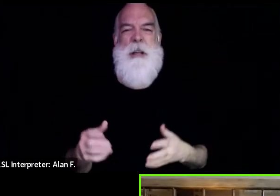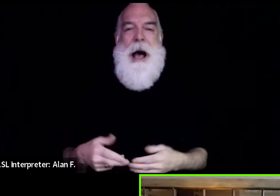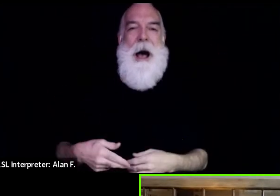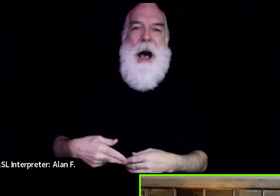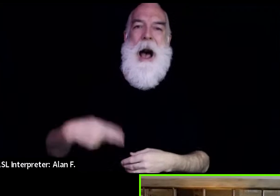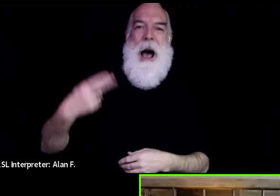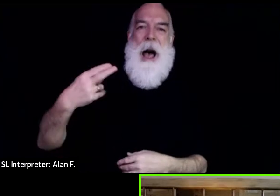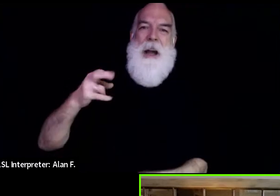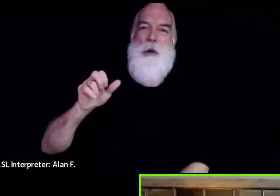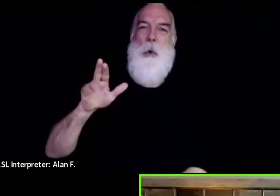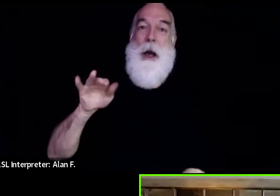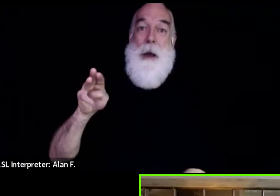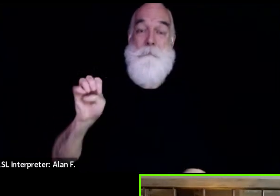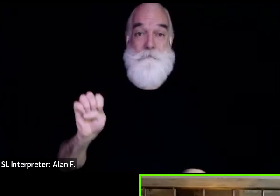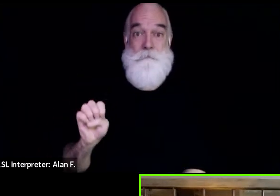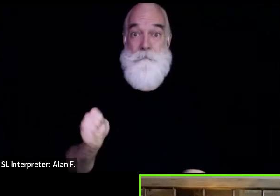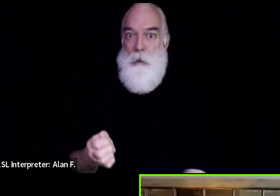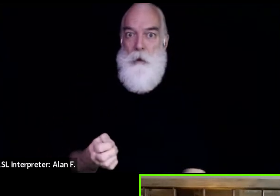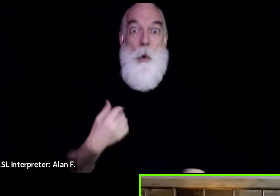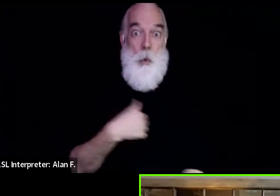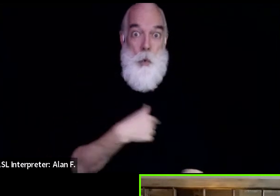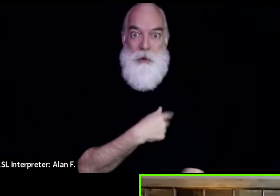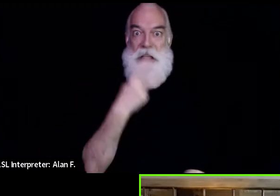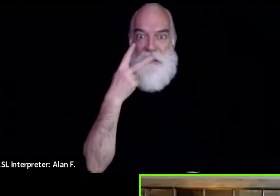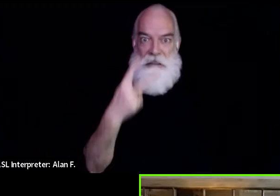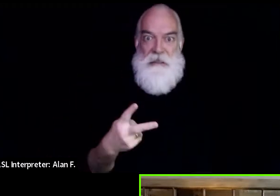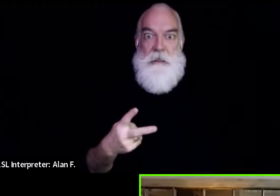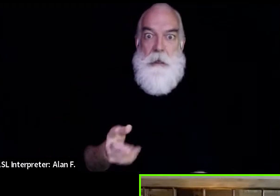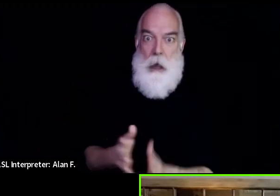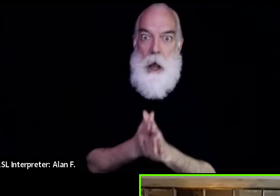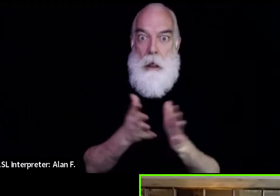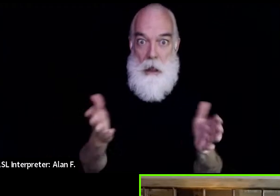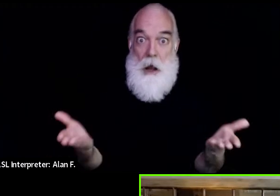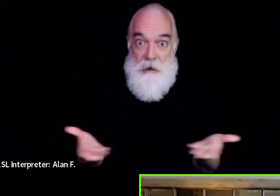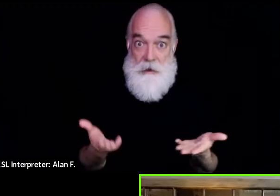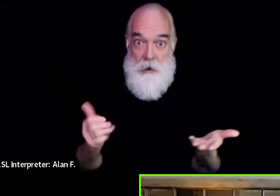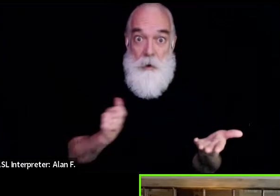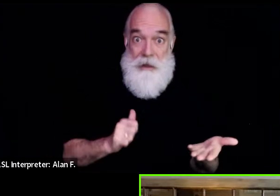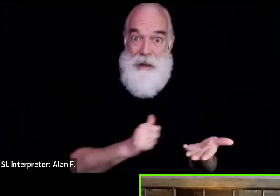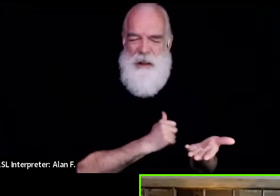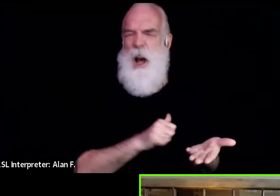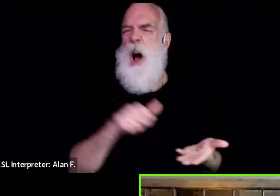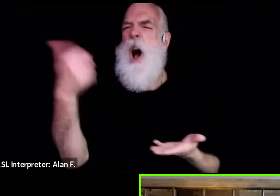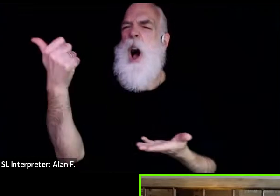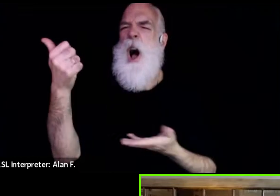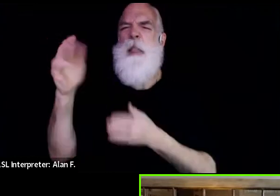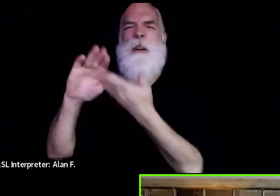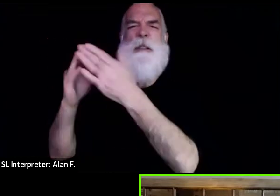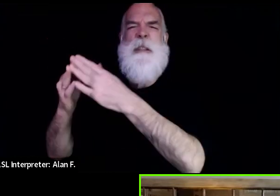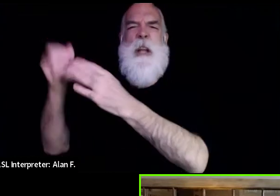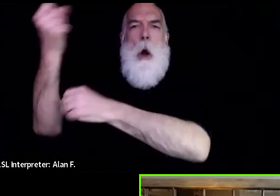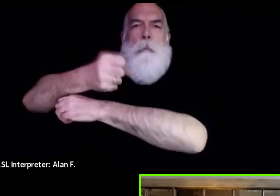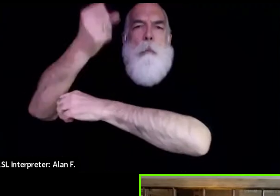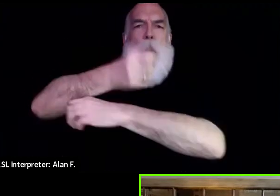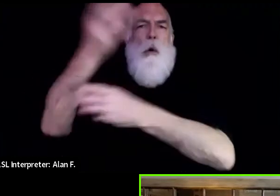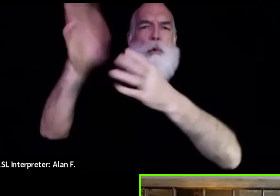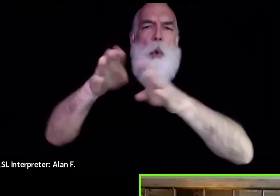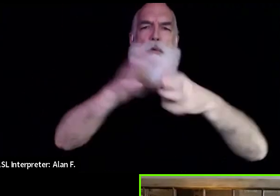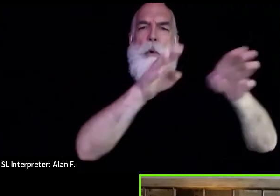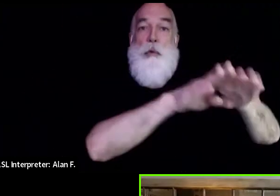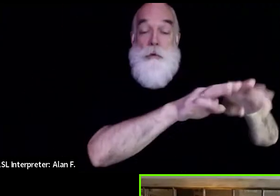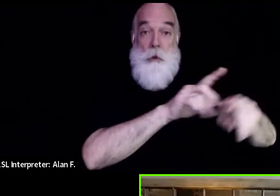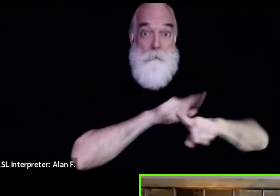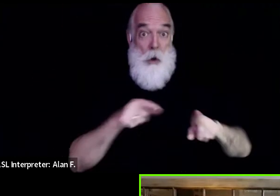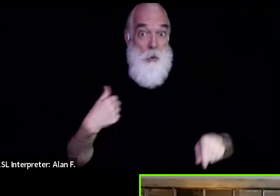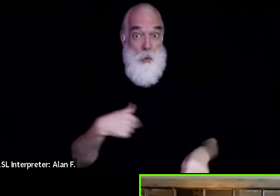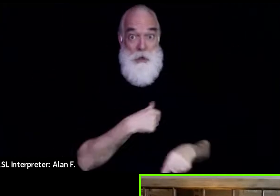down completely. While other cities were shut down, we were open. So we saw it happening very quickly and before a lot of other cities